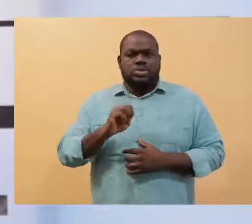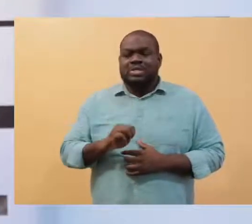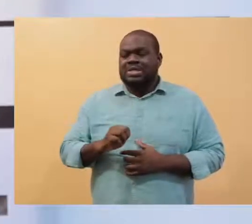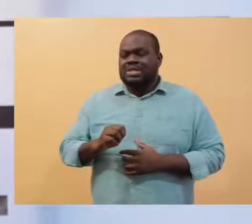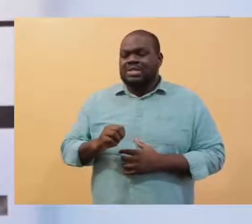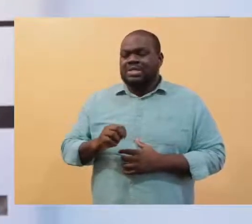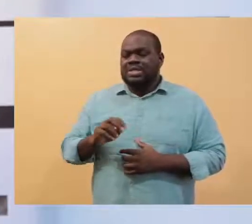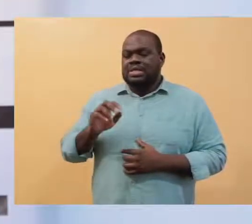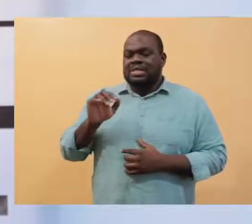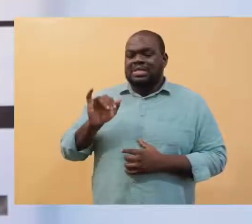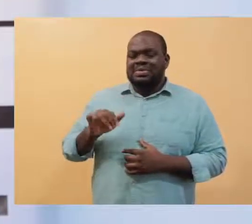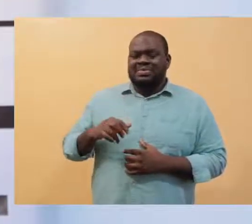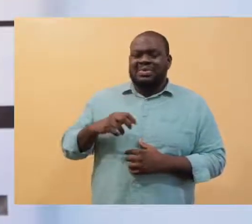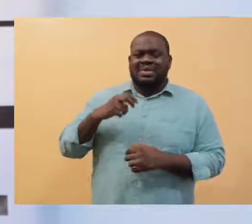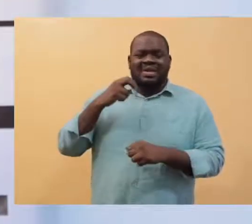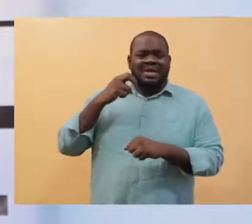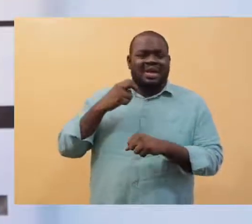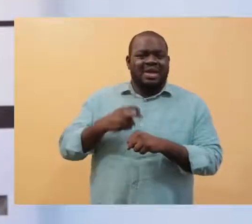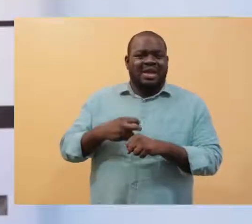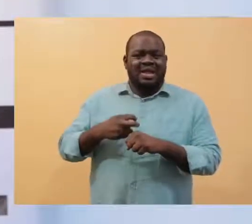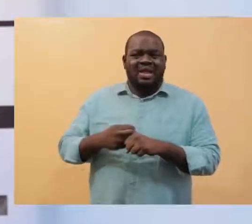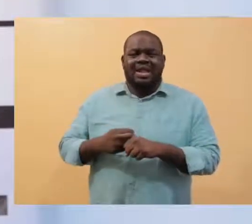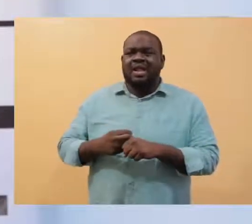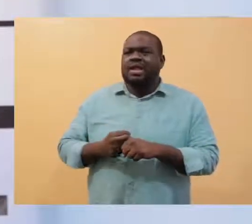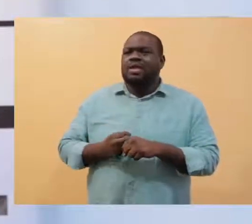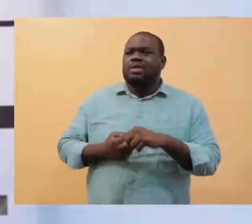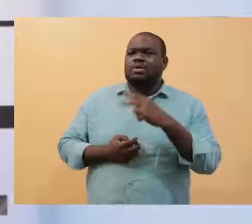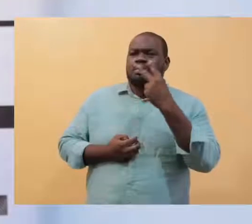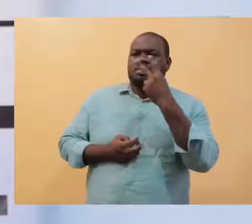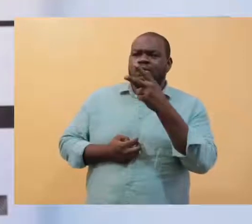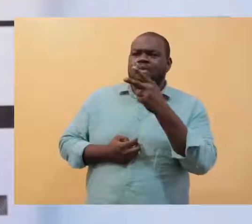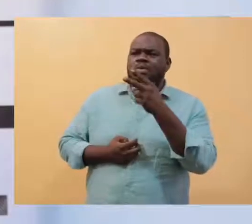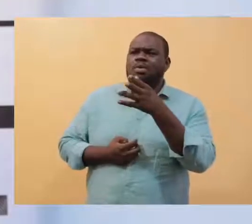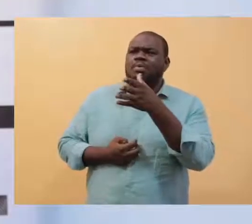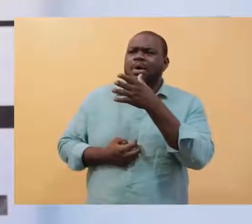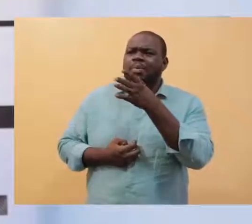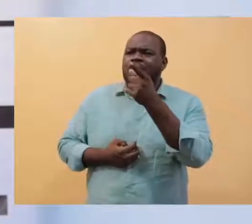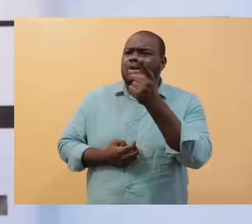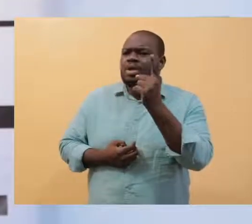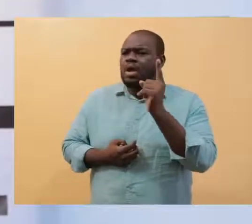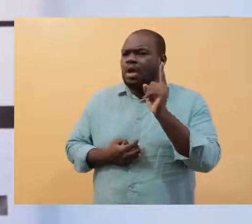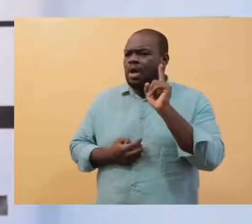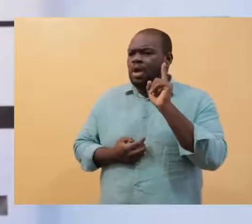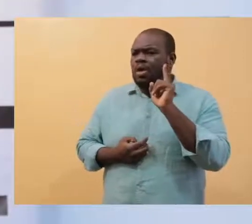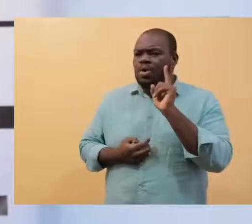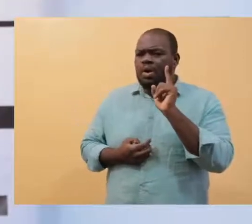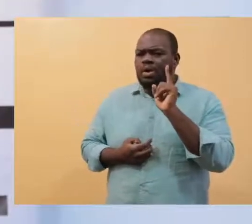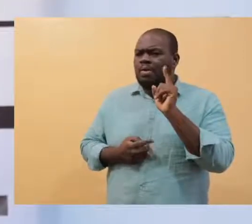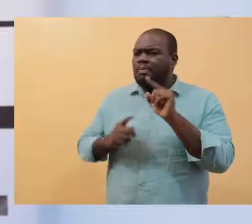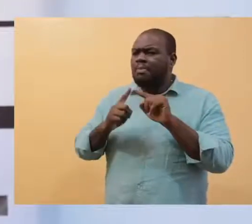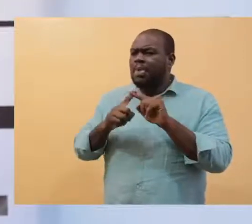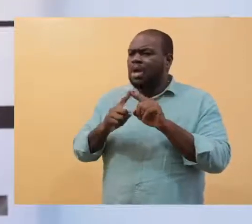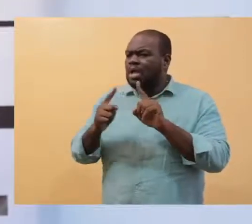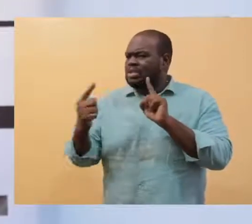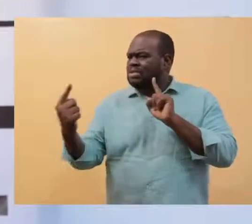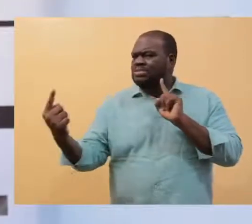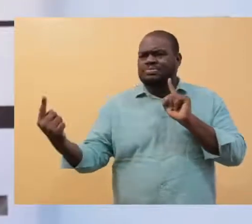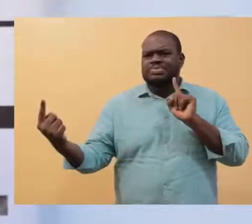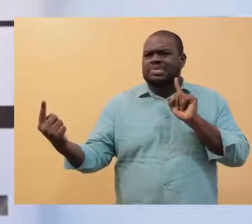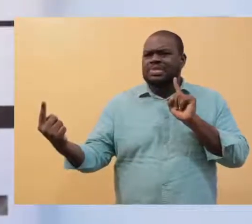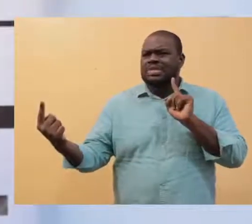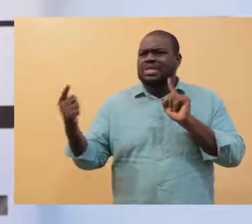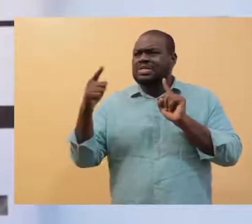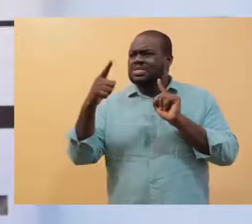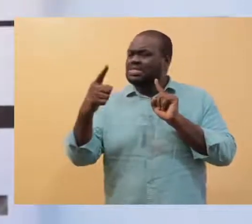hardest things, seeing the look of helplessness on her face, but she couldn't come close because she has a